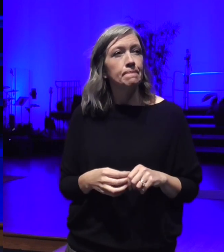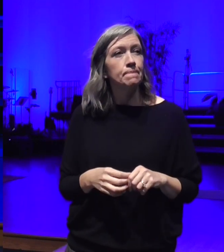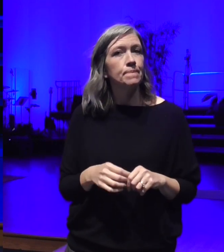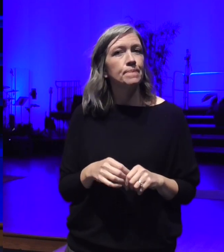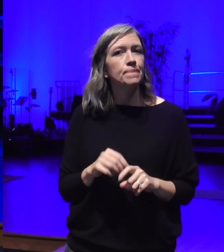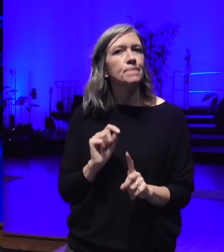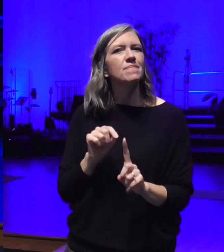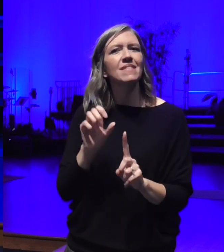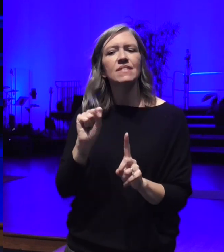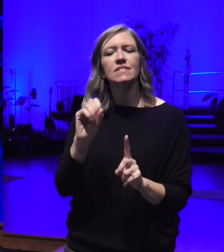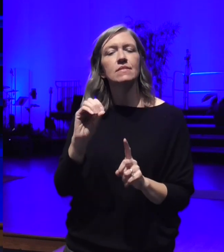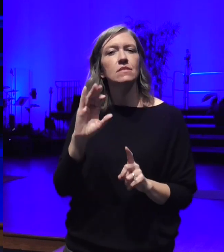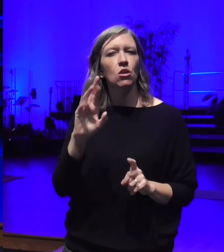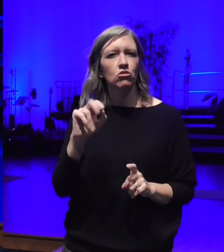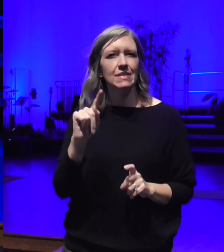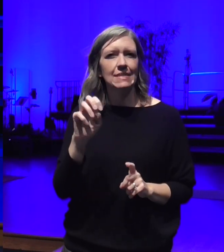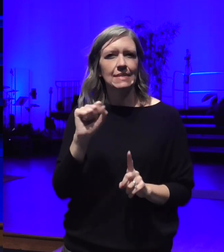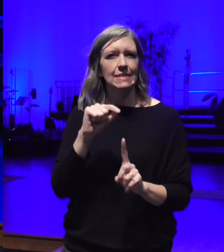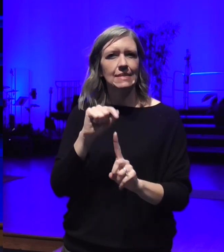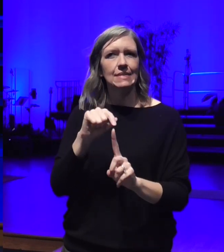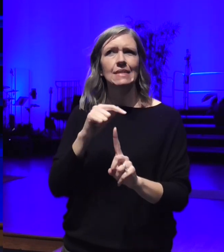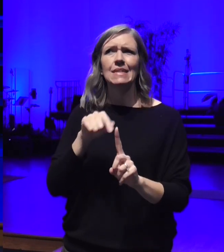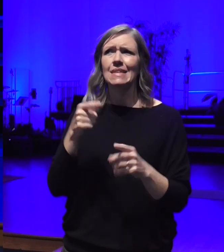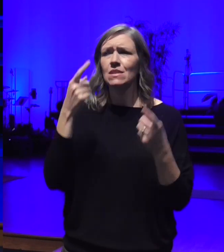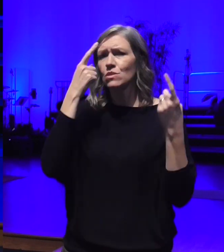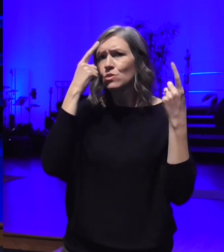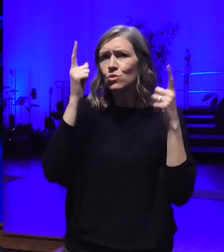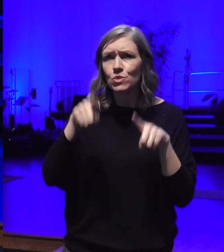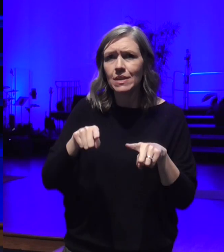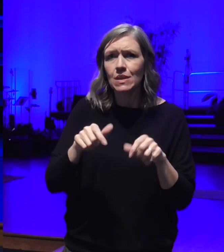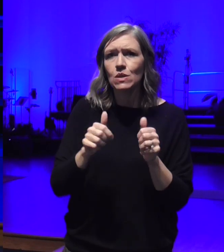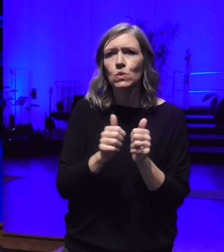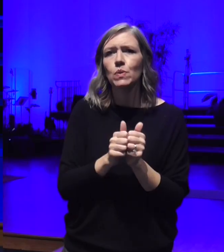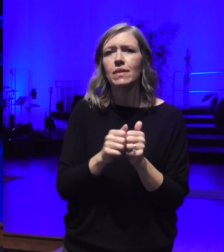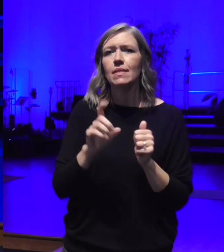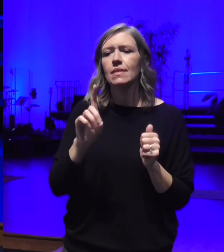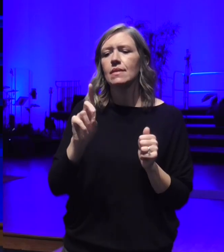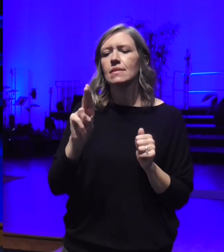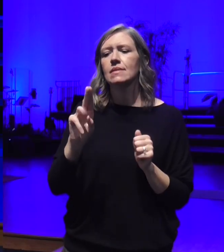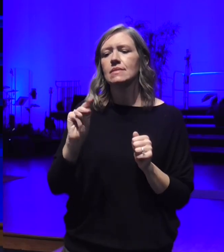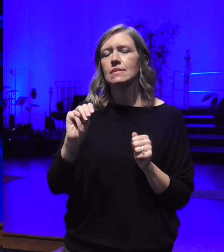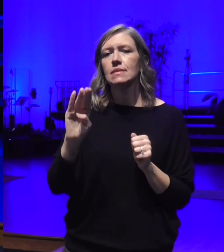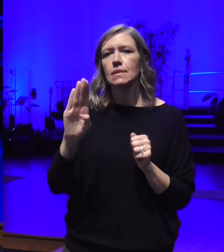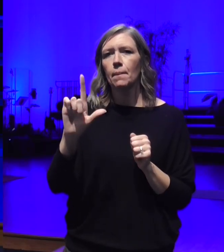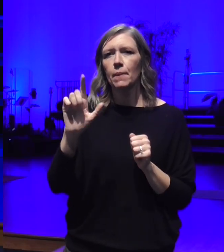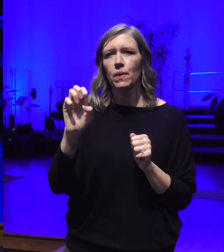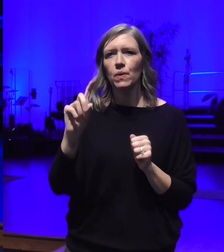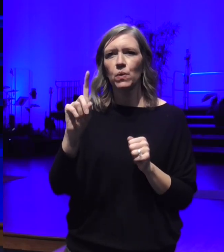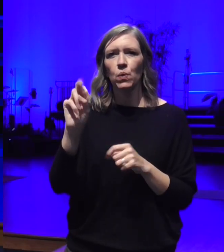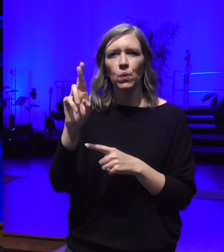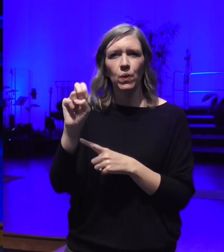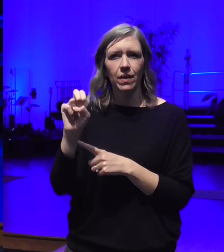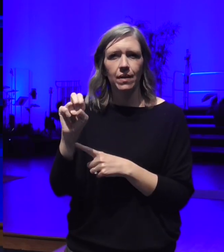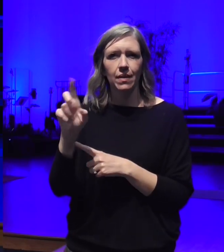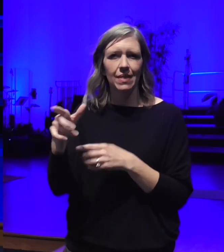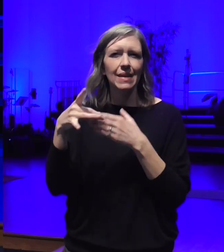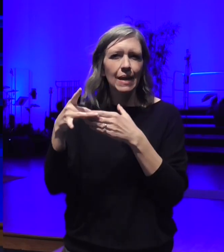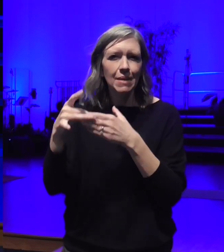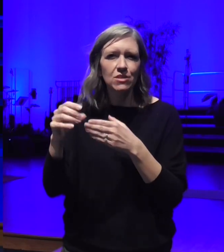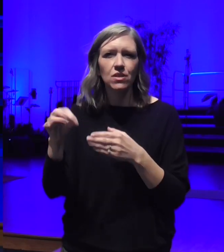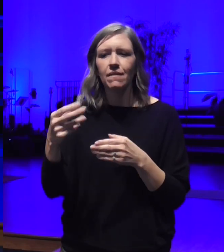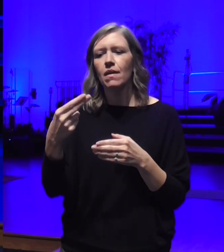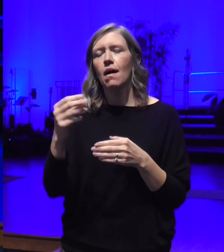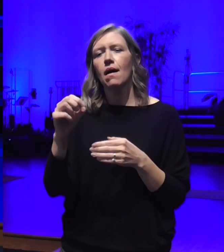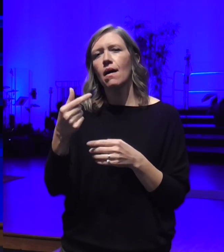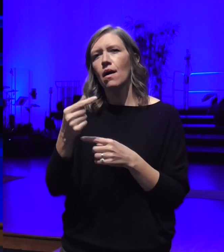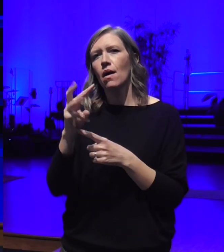But Socrates, he'd agree with the great Aldous Dumbledore, headmaster of the